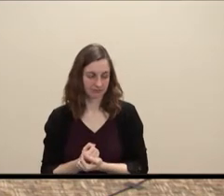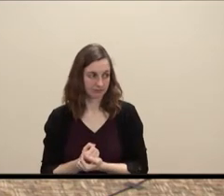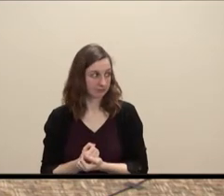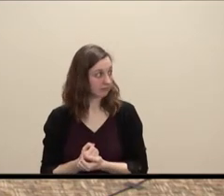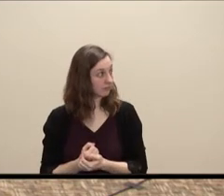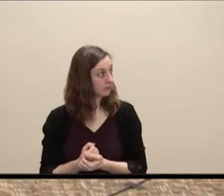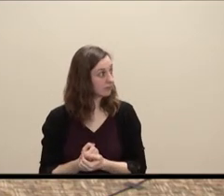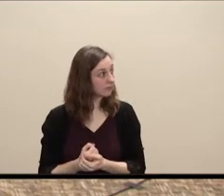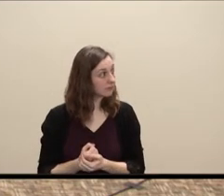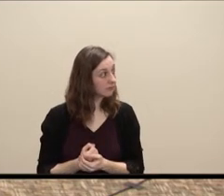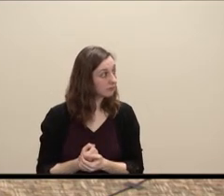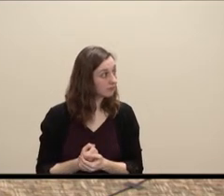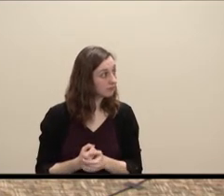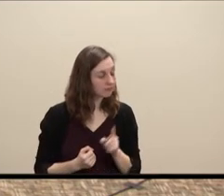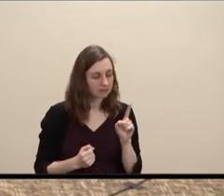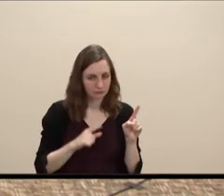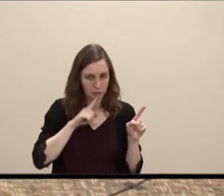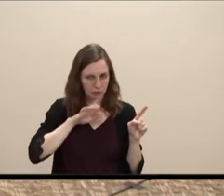Be here before you know